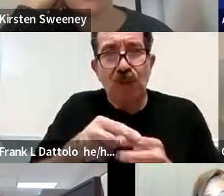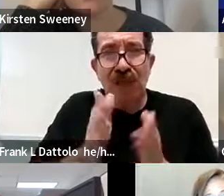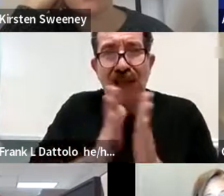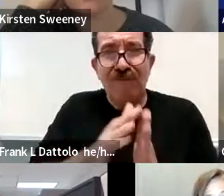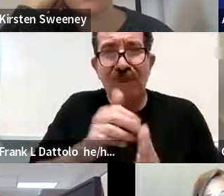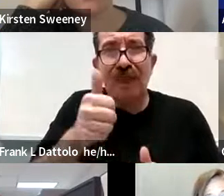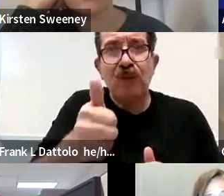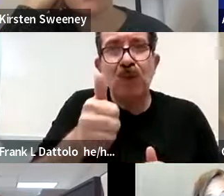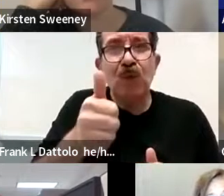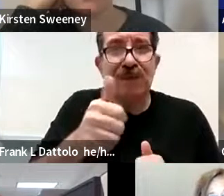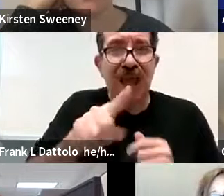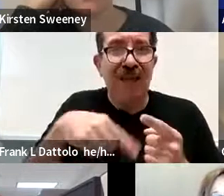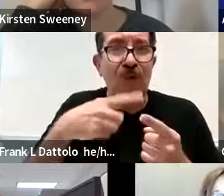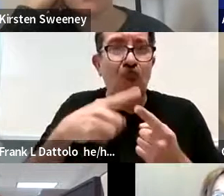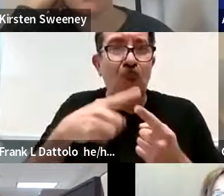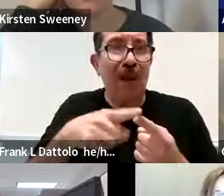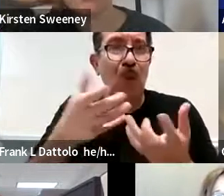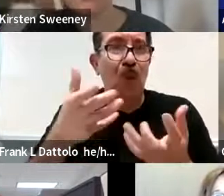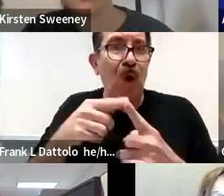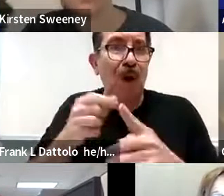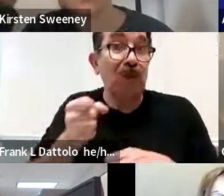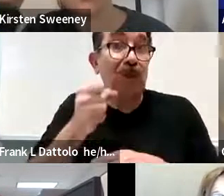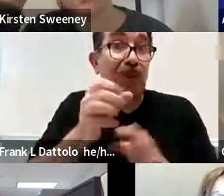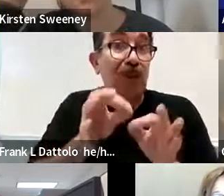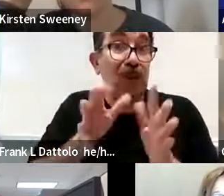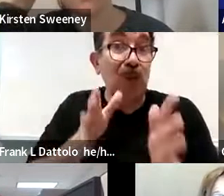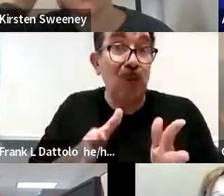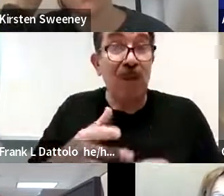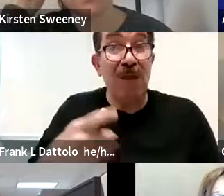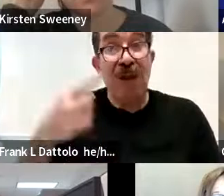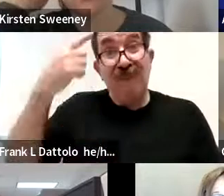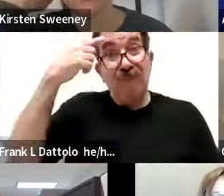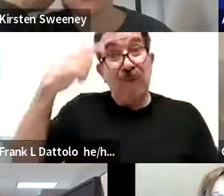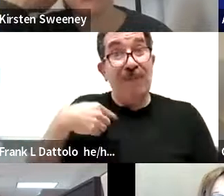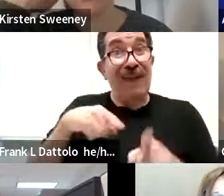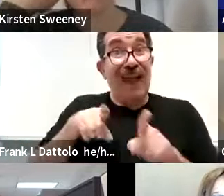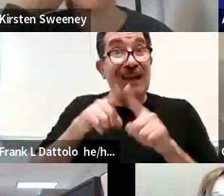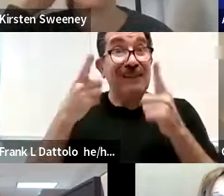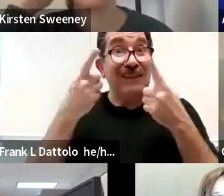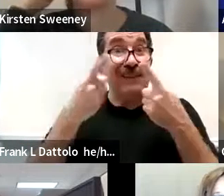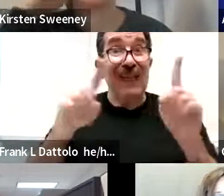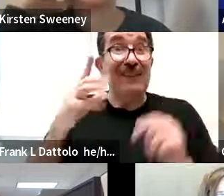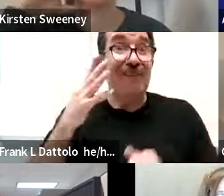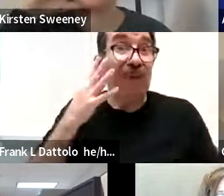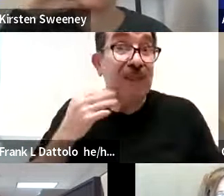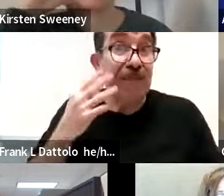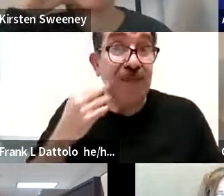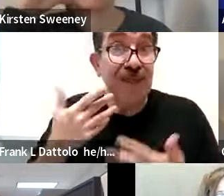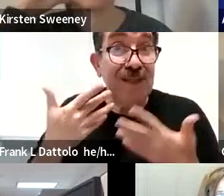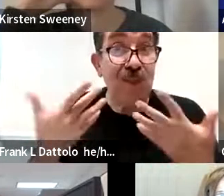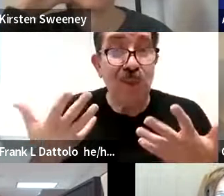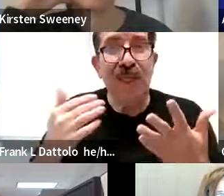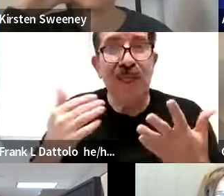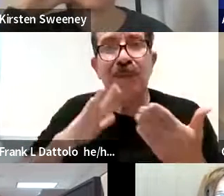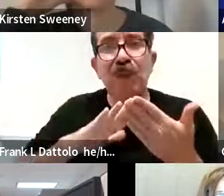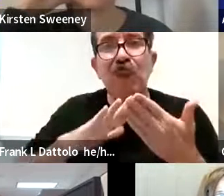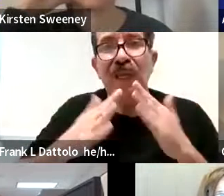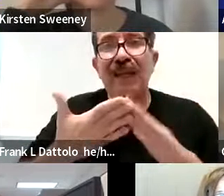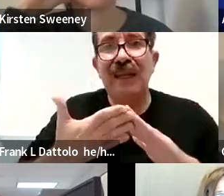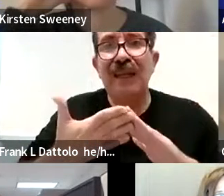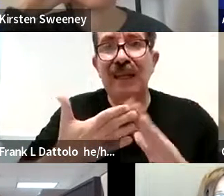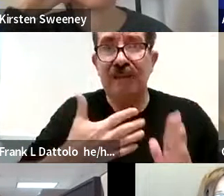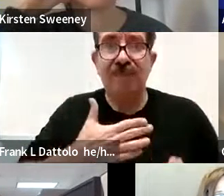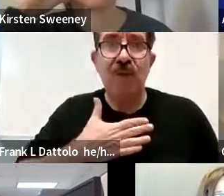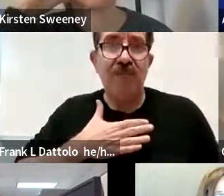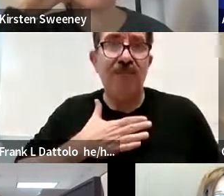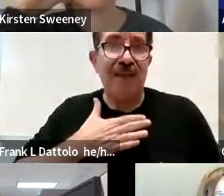you're engaging the right interpreters for the show? So you need to ask yourselves why you're putting an interpreter in that position. For me, a